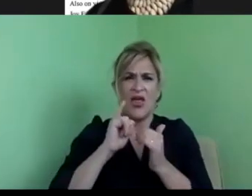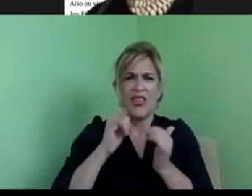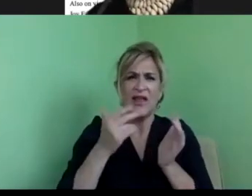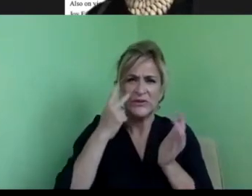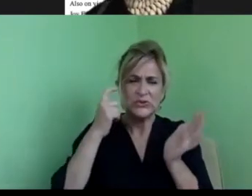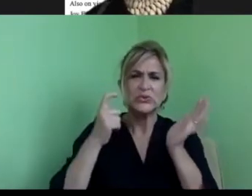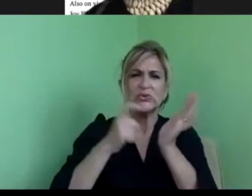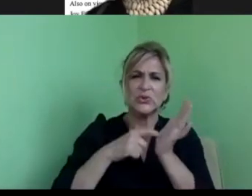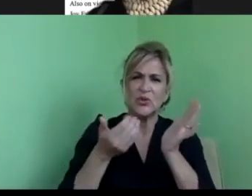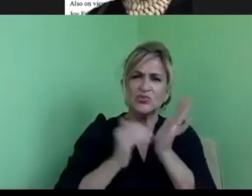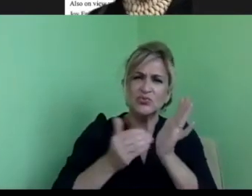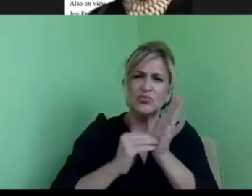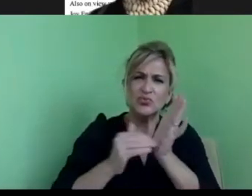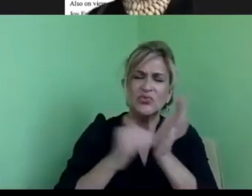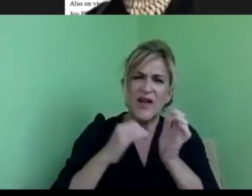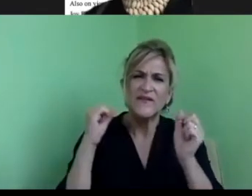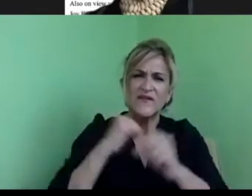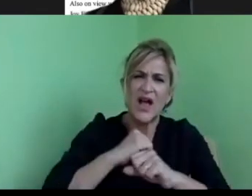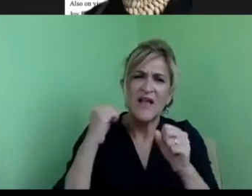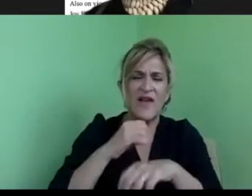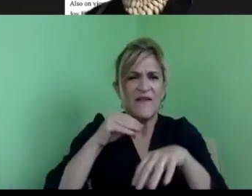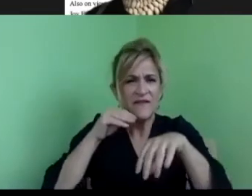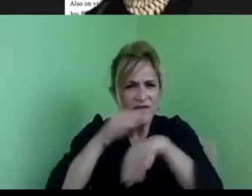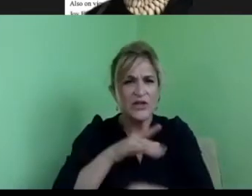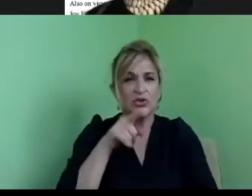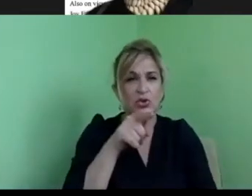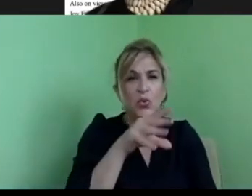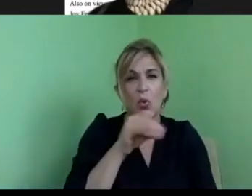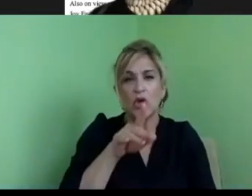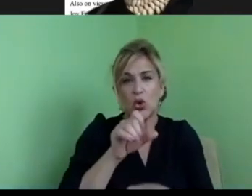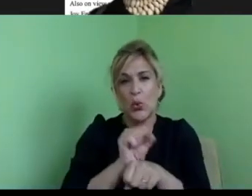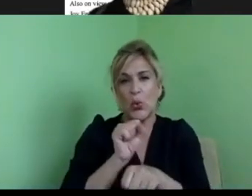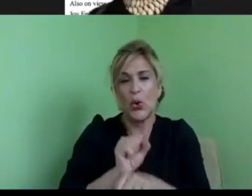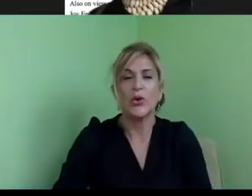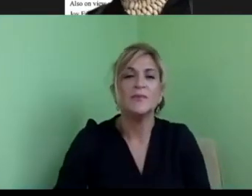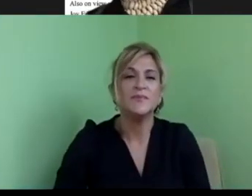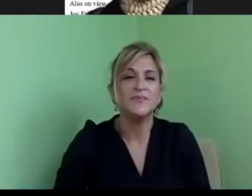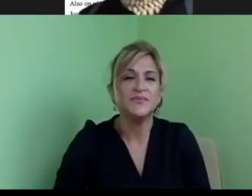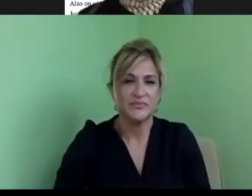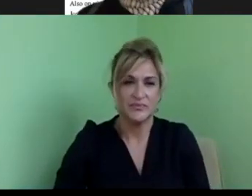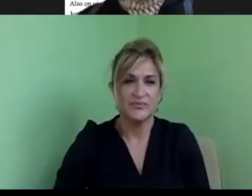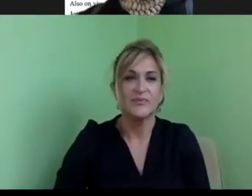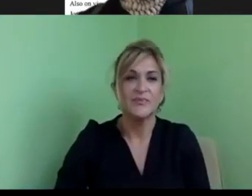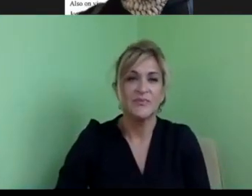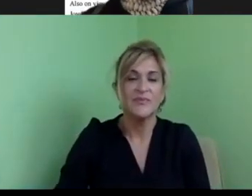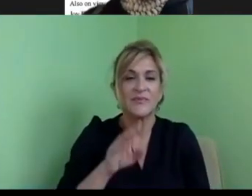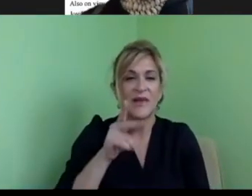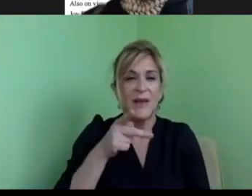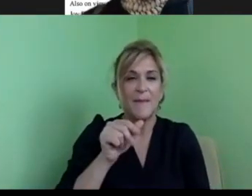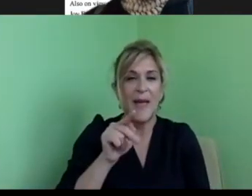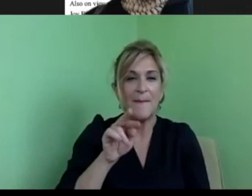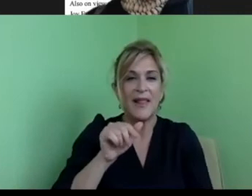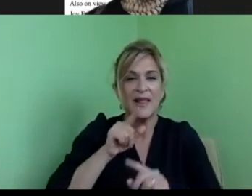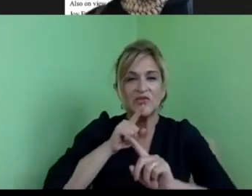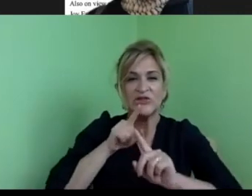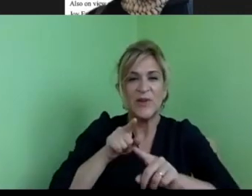again um affects you and your work oh that's a big question but like uh